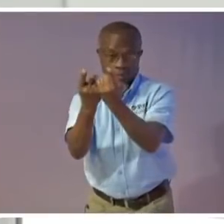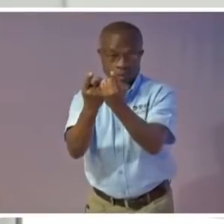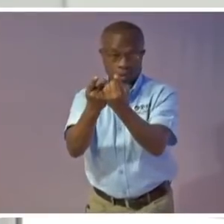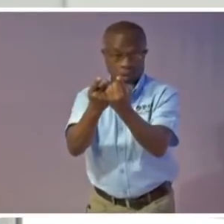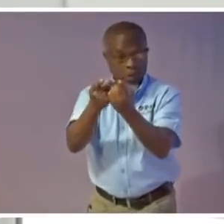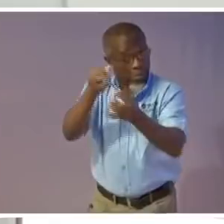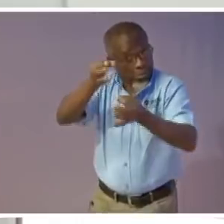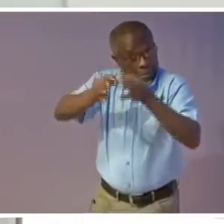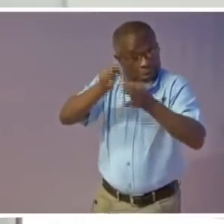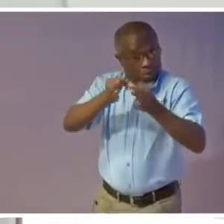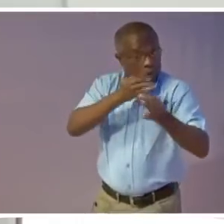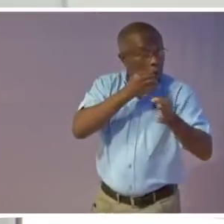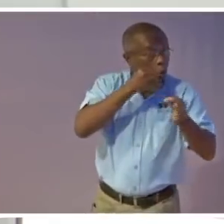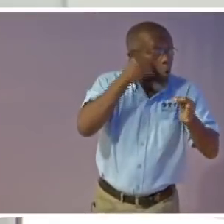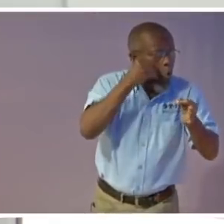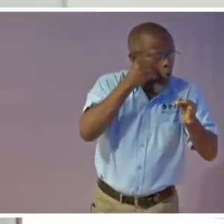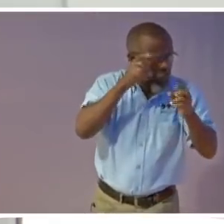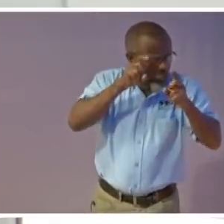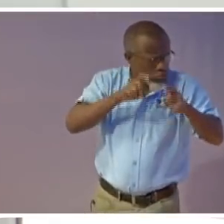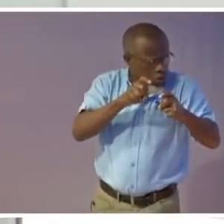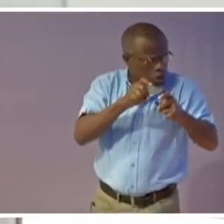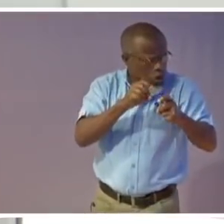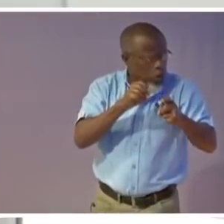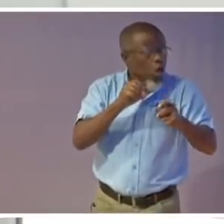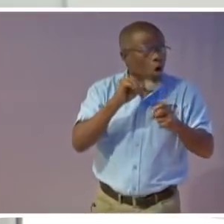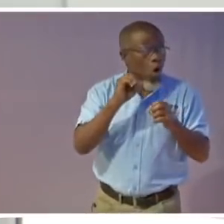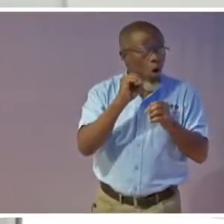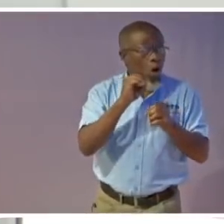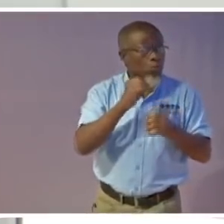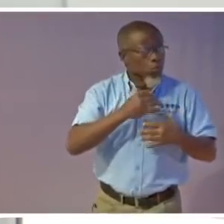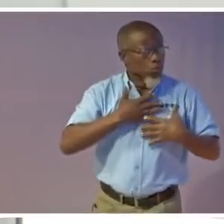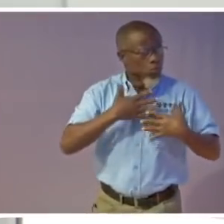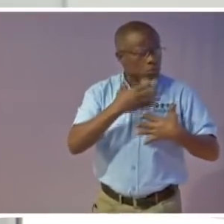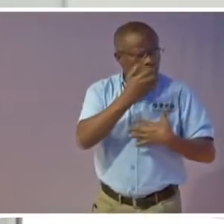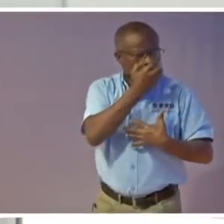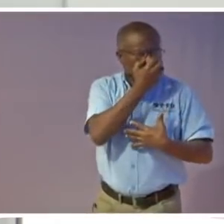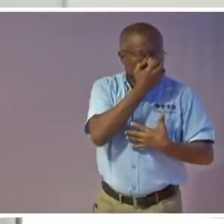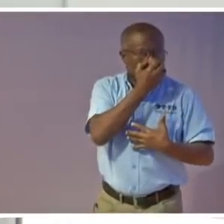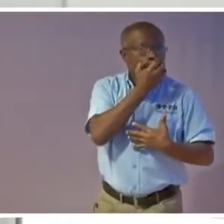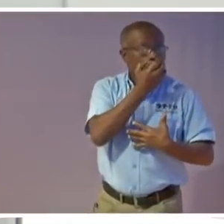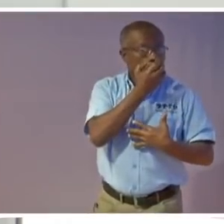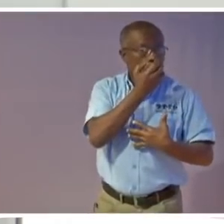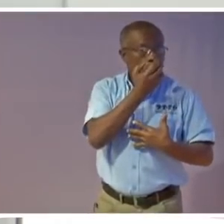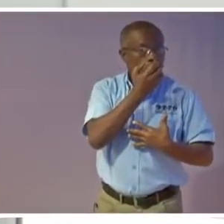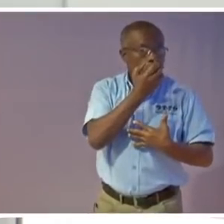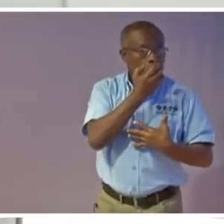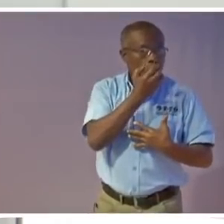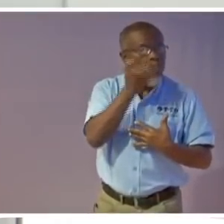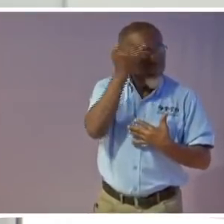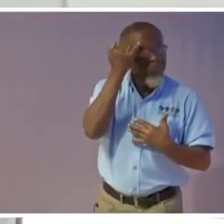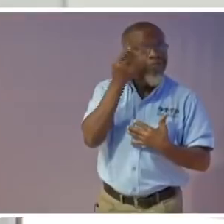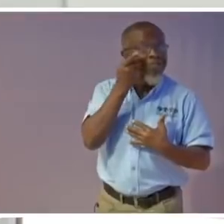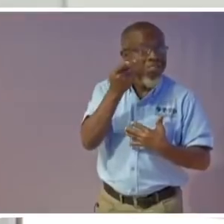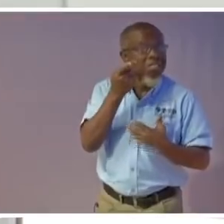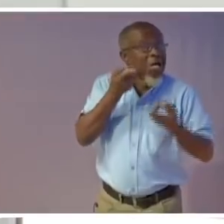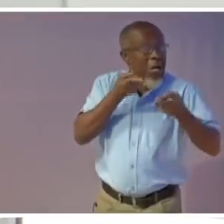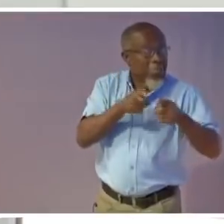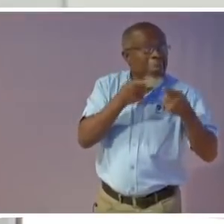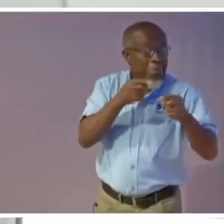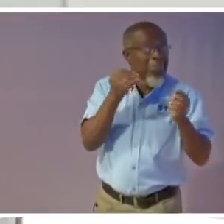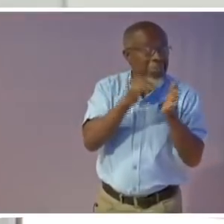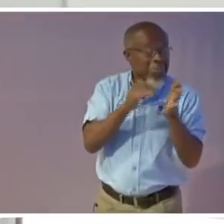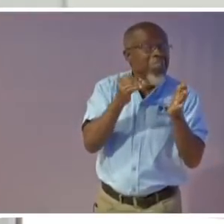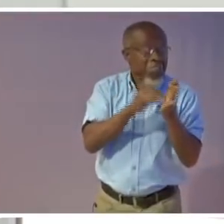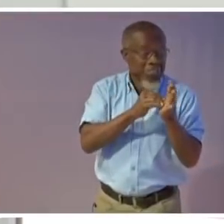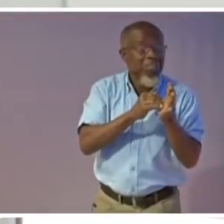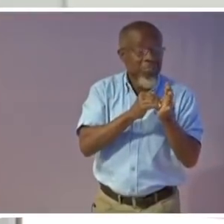and you require oxygen care, oxygen therapy, and we've noticed that this is, a practice that we have seen, especially